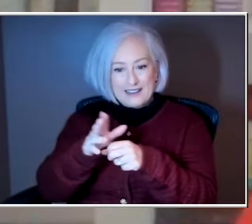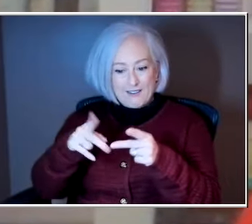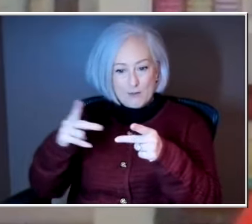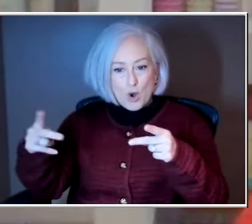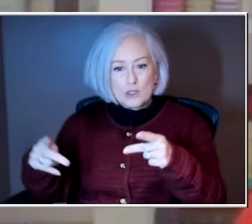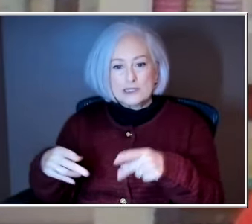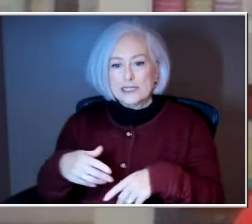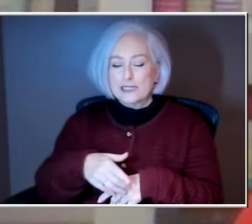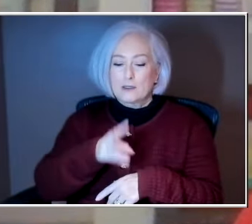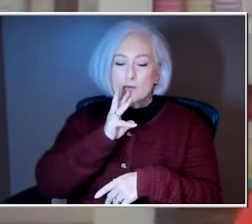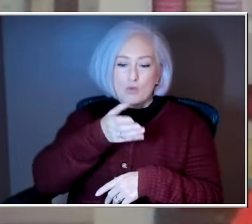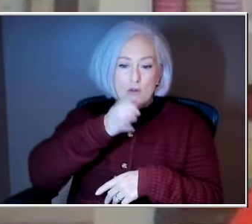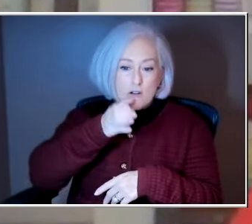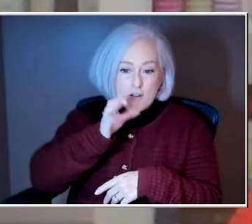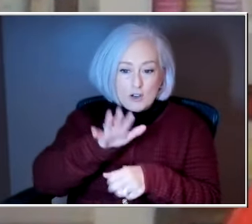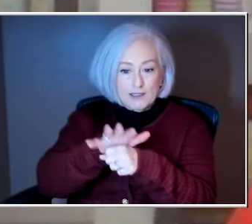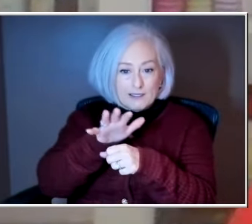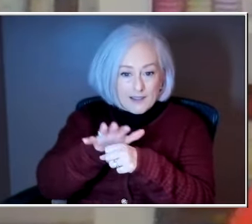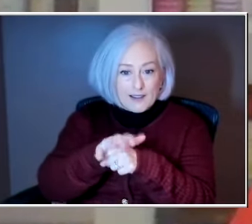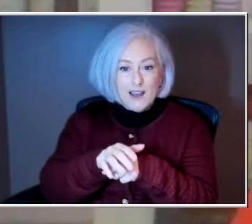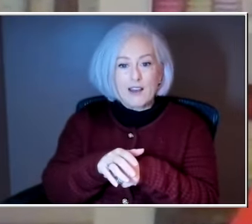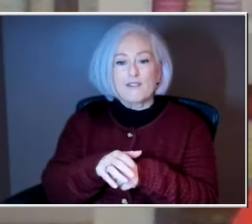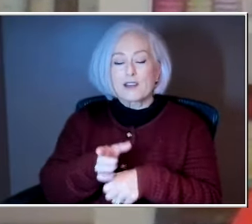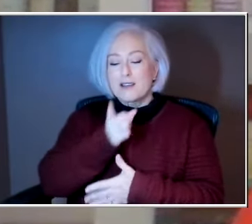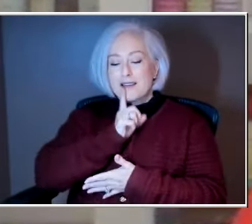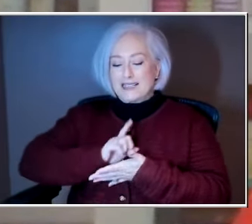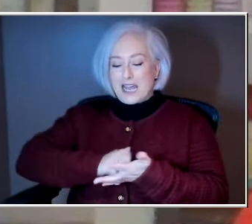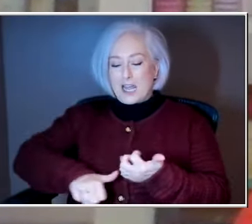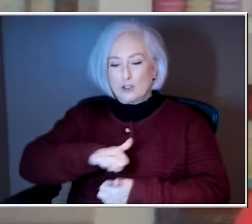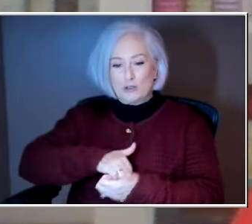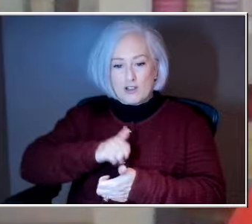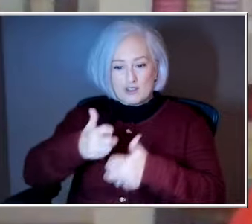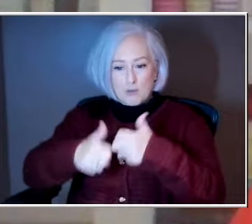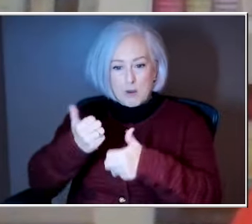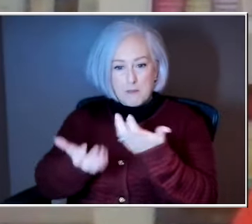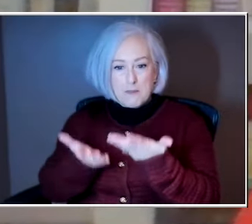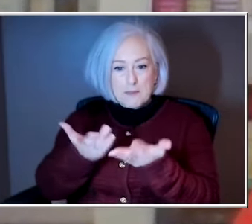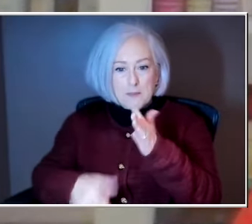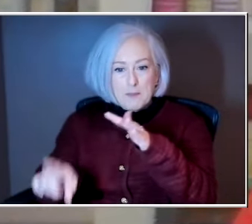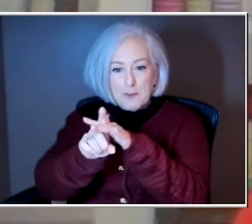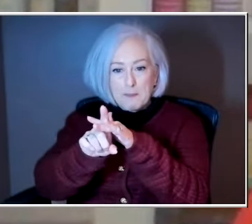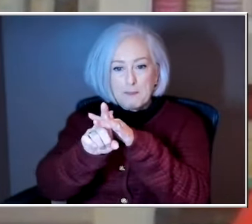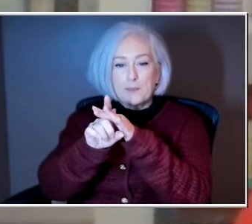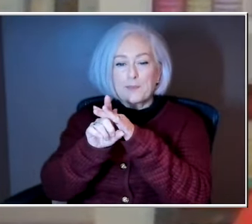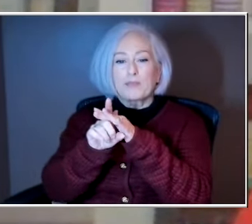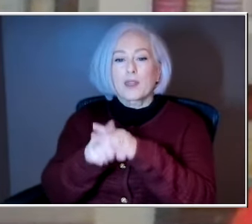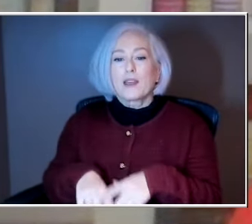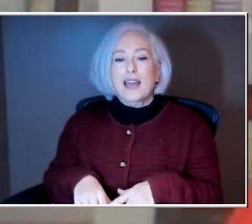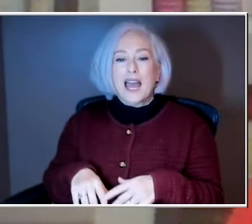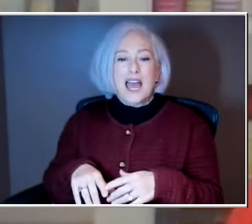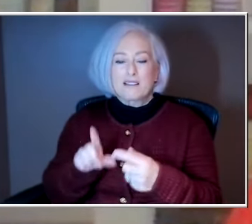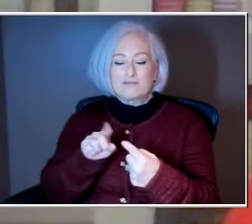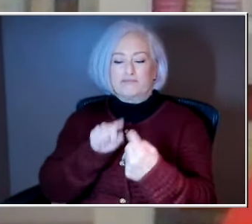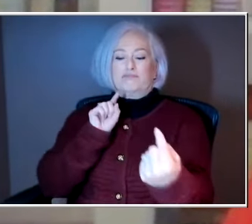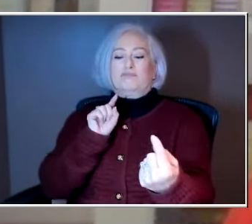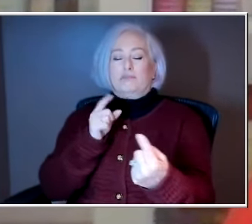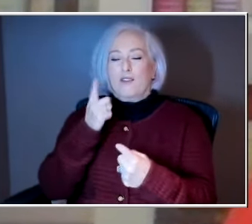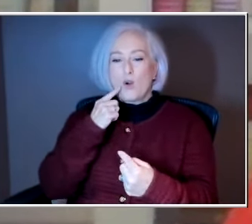lot of troubleshooting some, digestive issues that may arise. And also food aversions. Appetite can